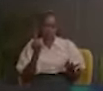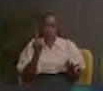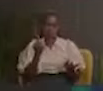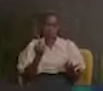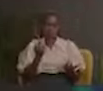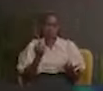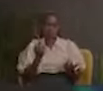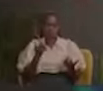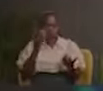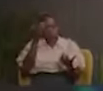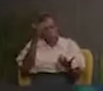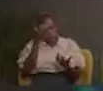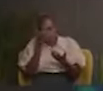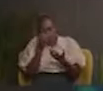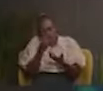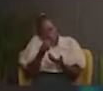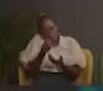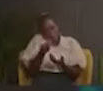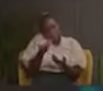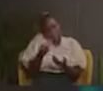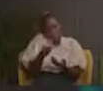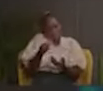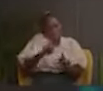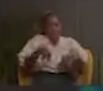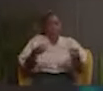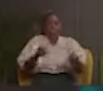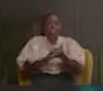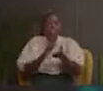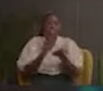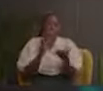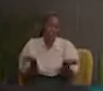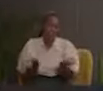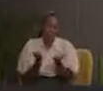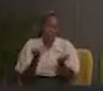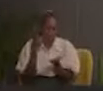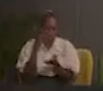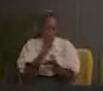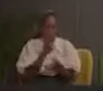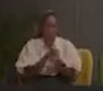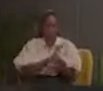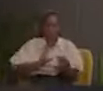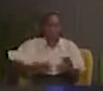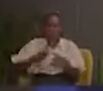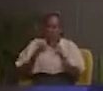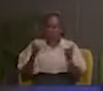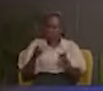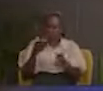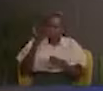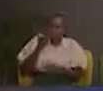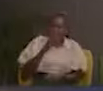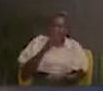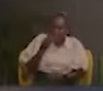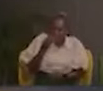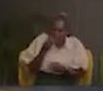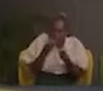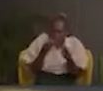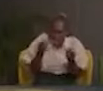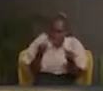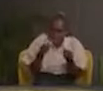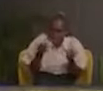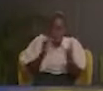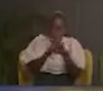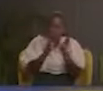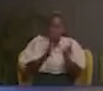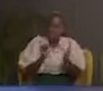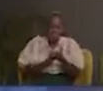just know a few provisions that are available for them in Christ. But there are very few believers who are willing to,